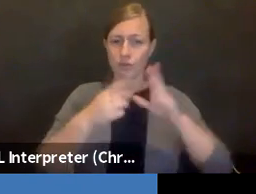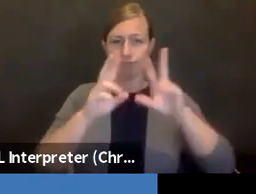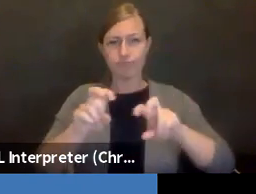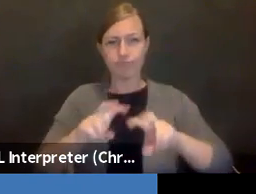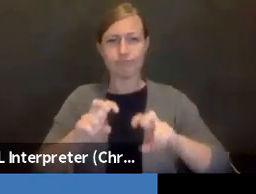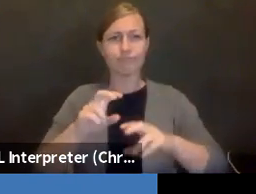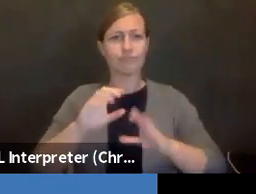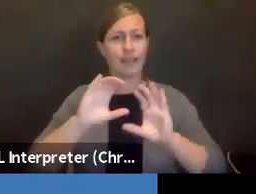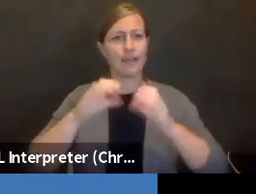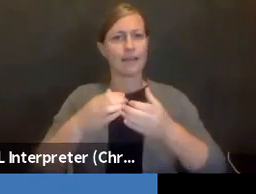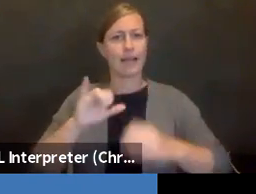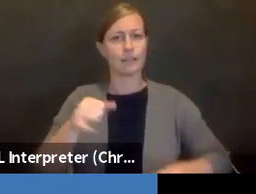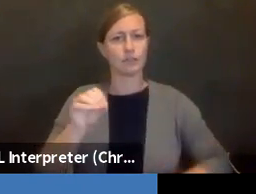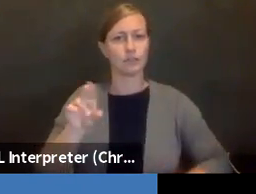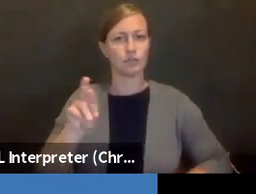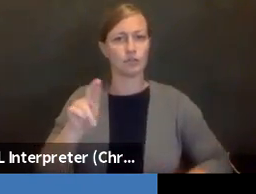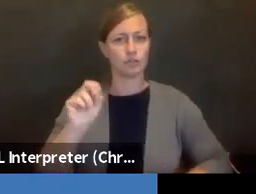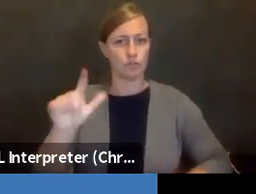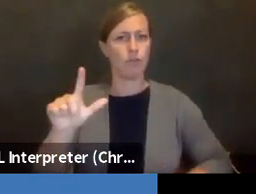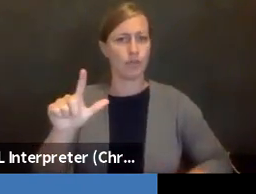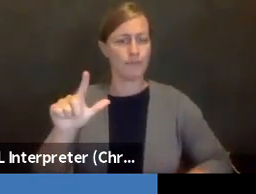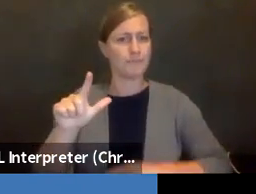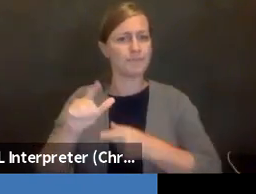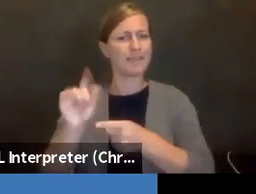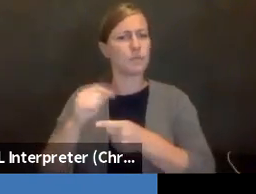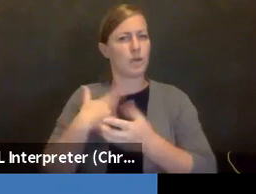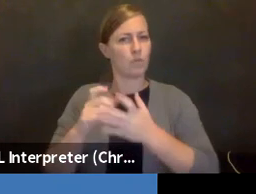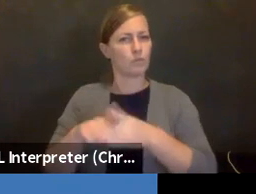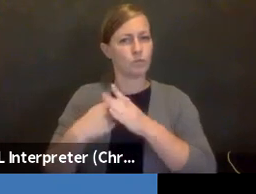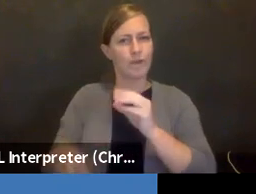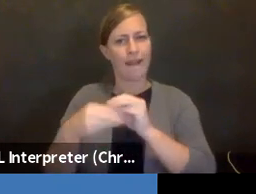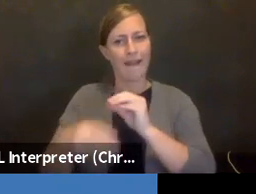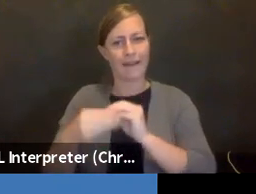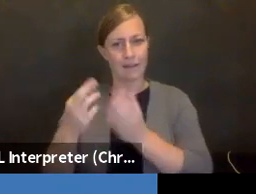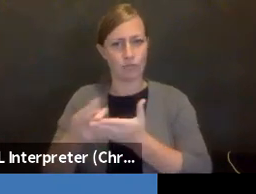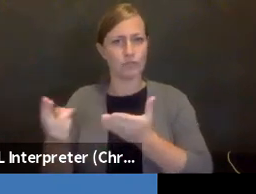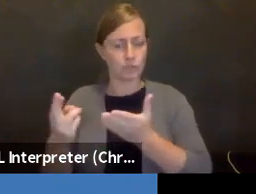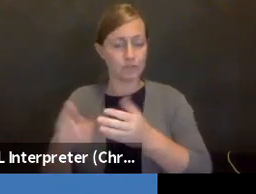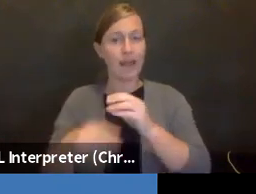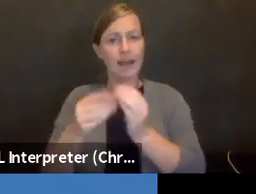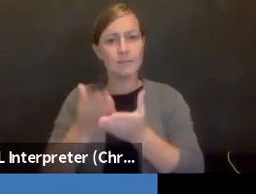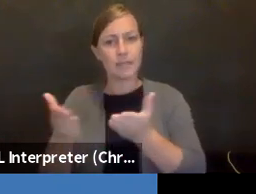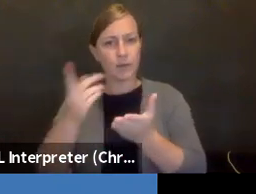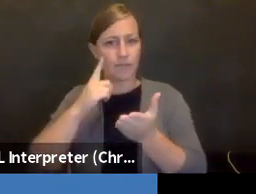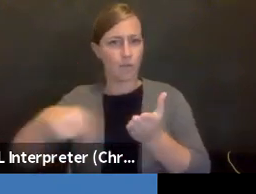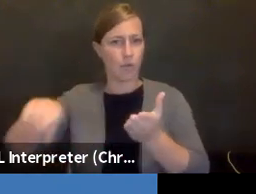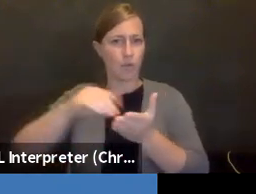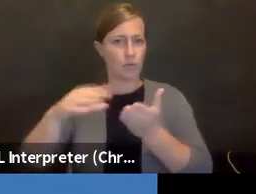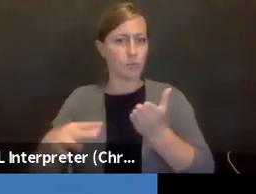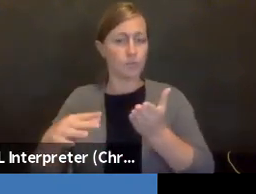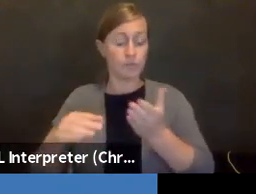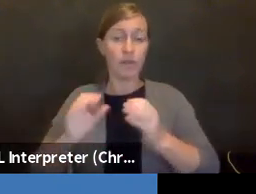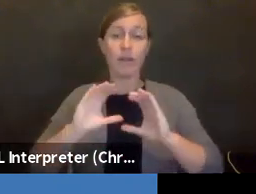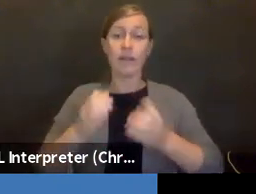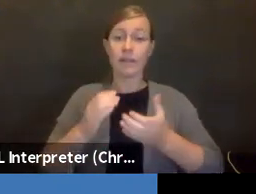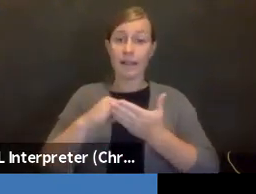journal. That's where I want to start, which is adding resources, adding materials for students. And class journal is a way for